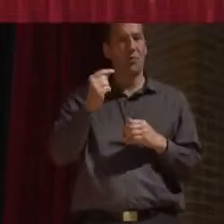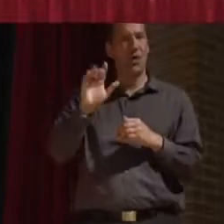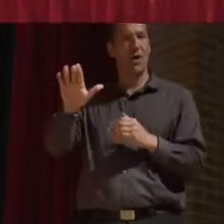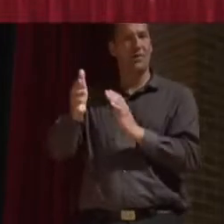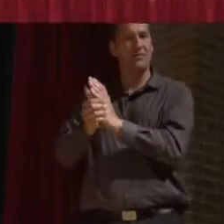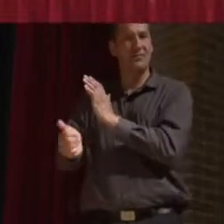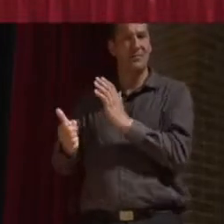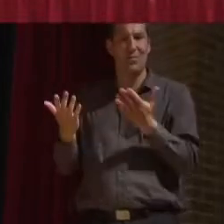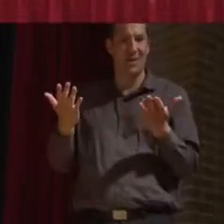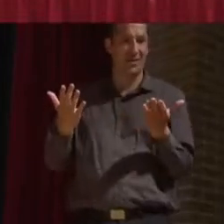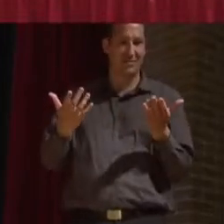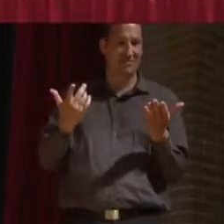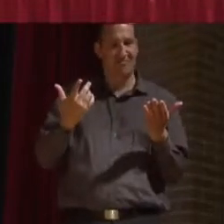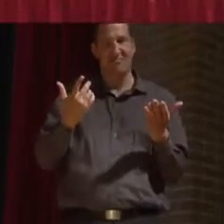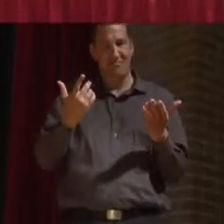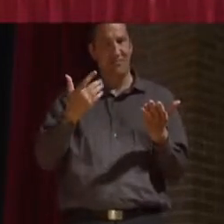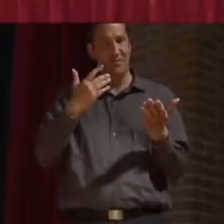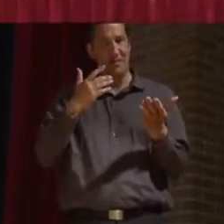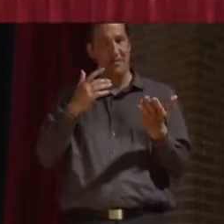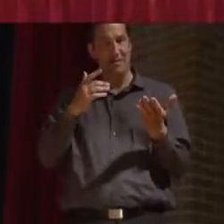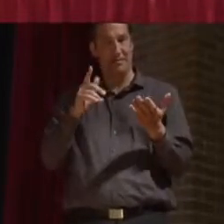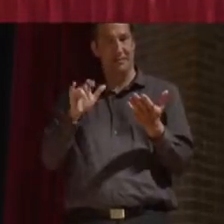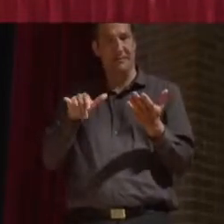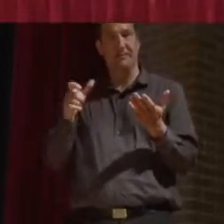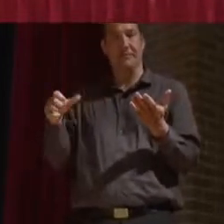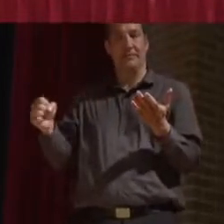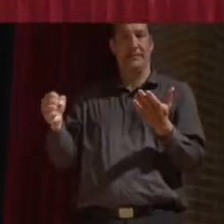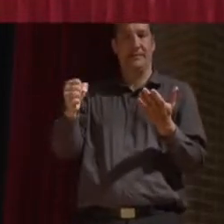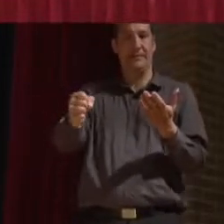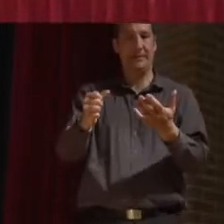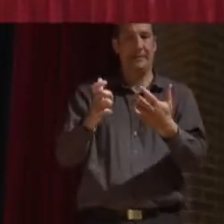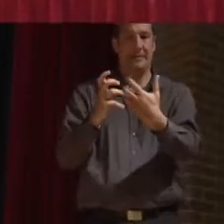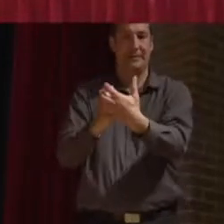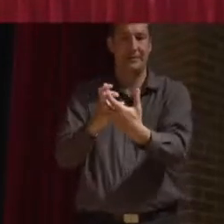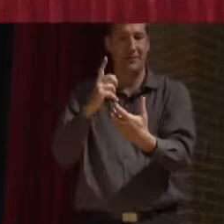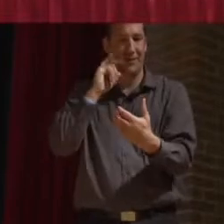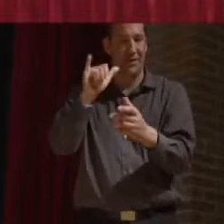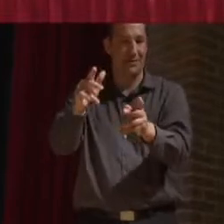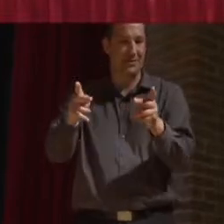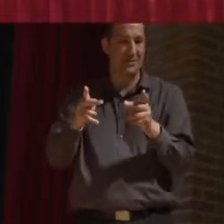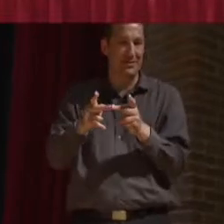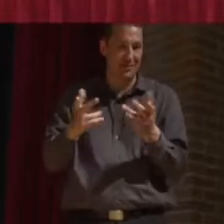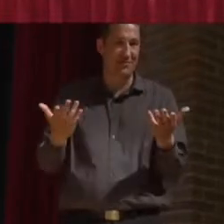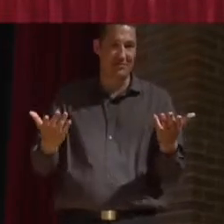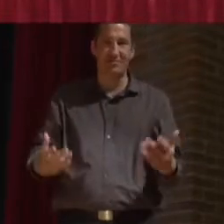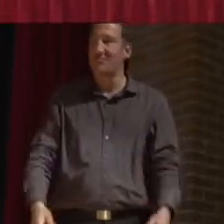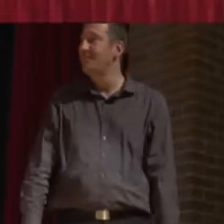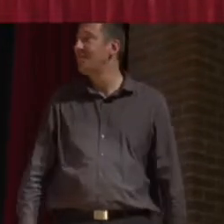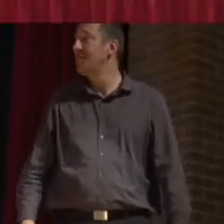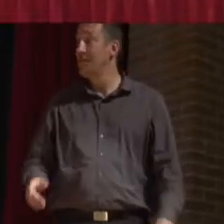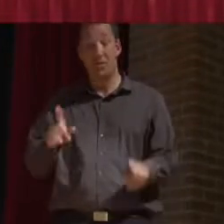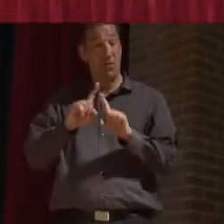at, and incorporating, you know, them into that position. And in a dealership, many of